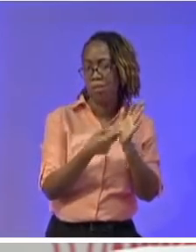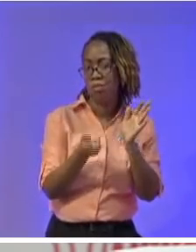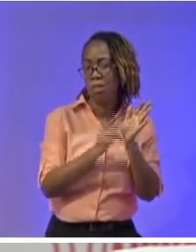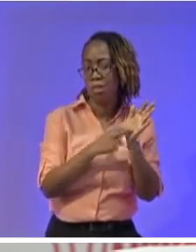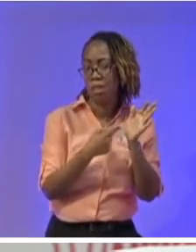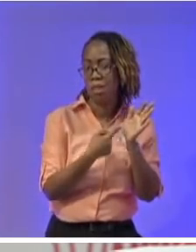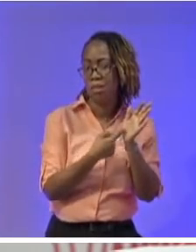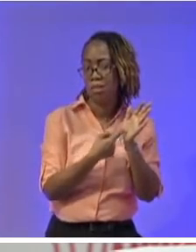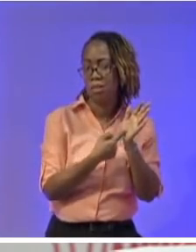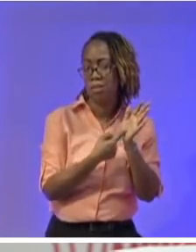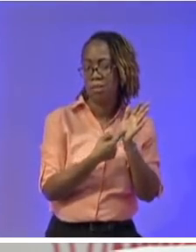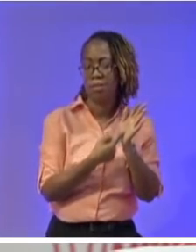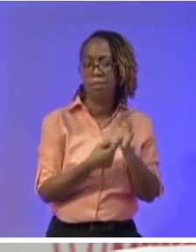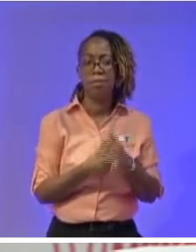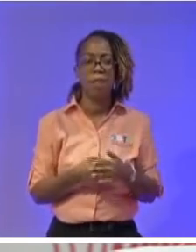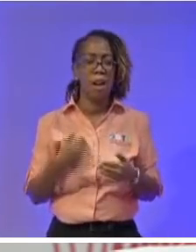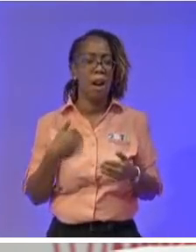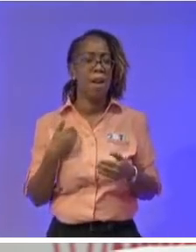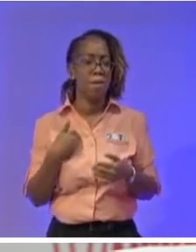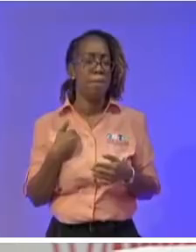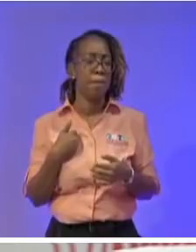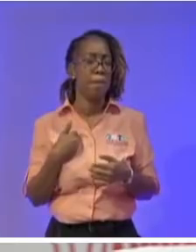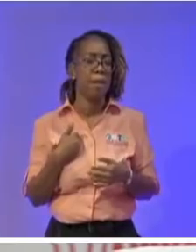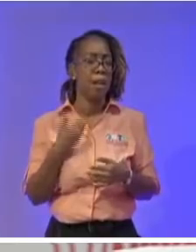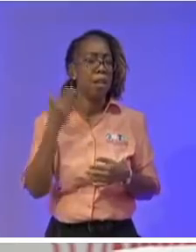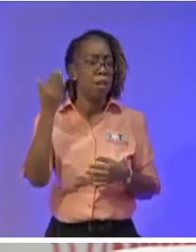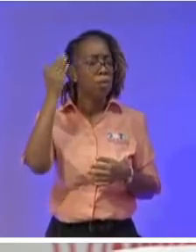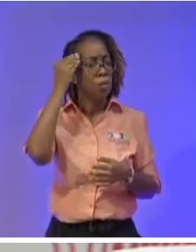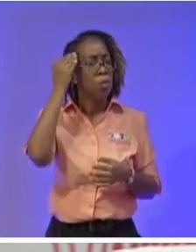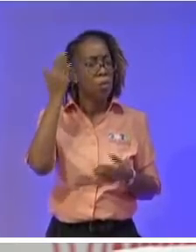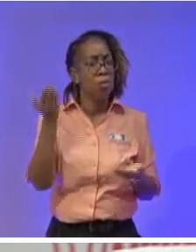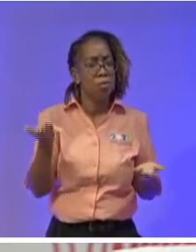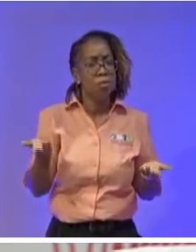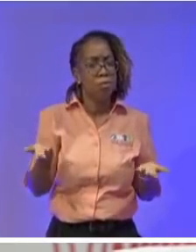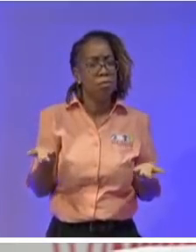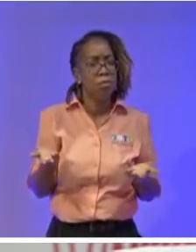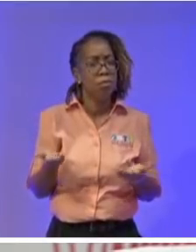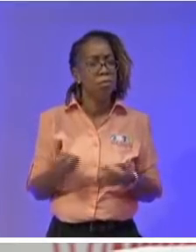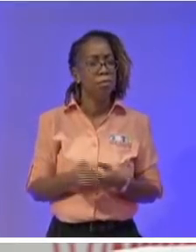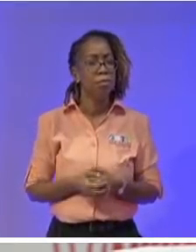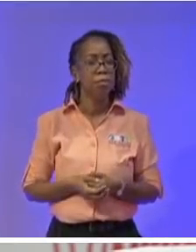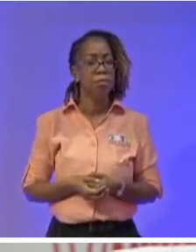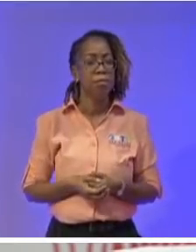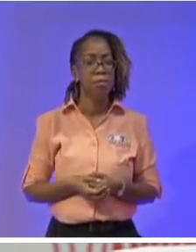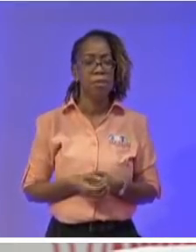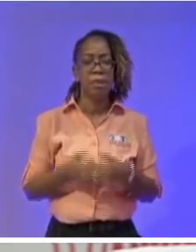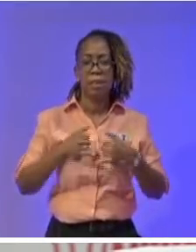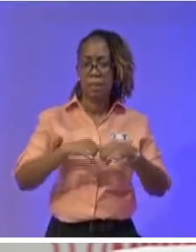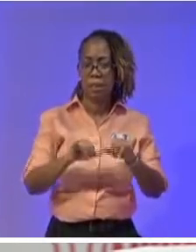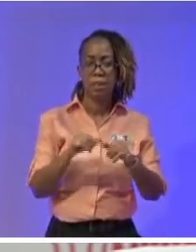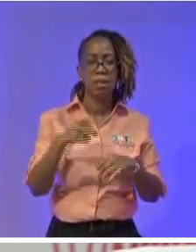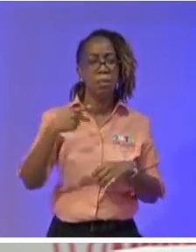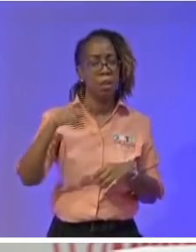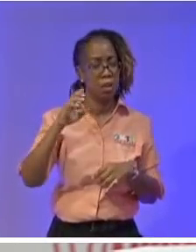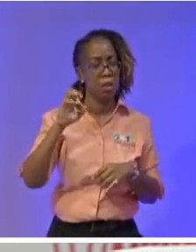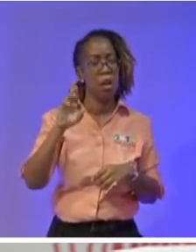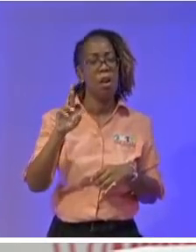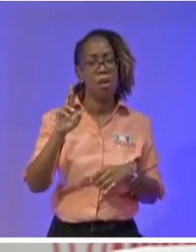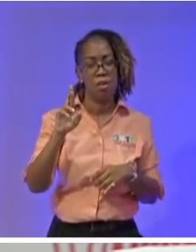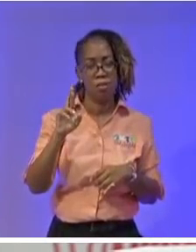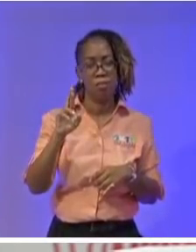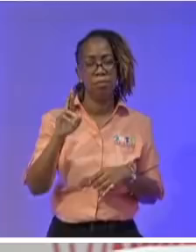is availability in the US, as far as I know, for PCR testing to continue. In terms of our national testing